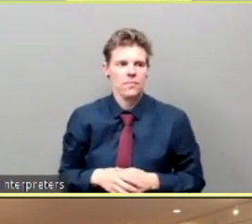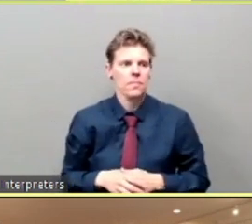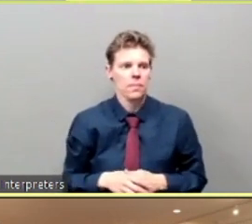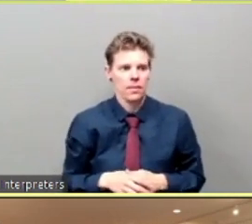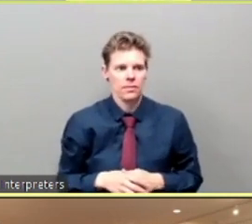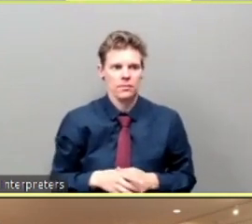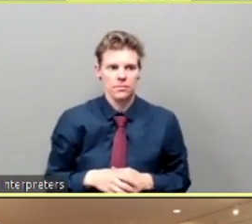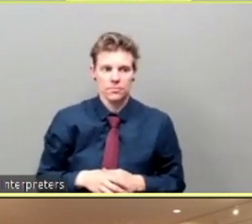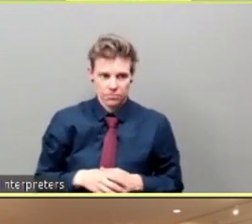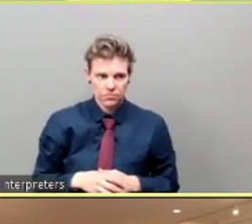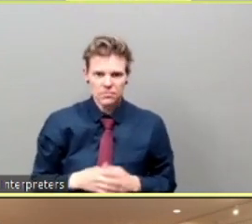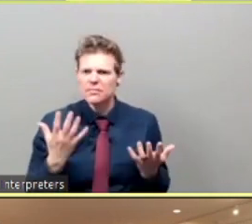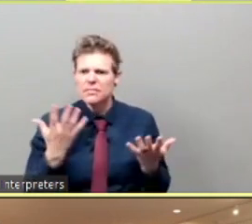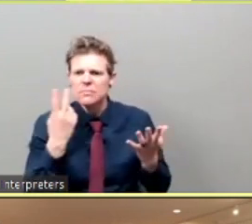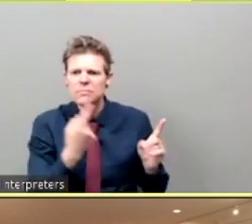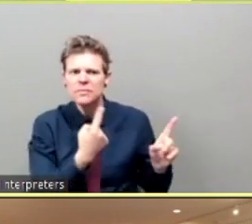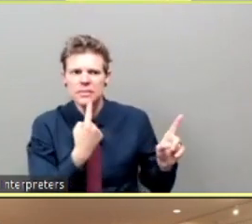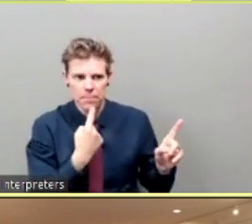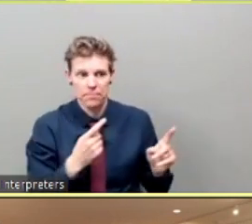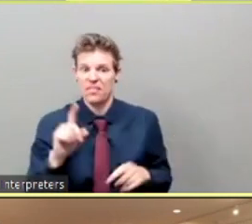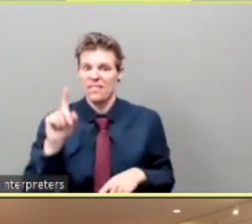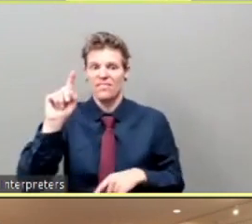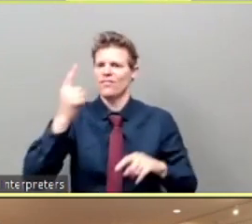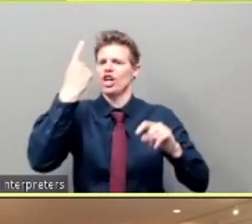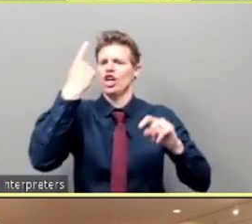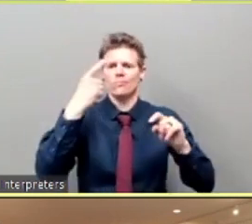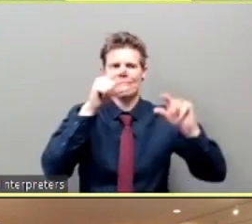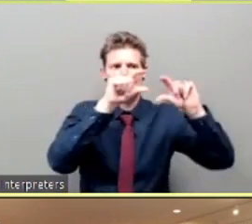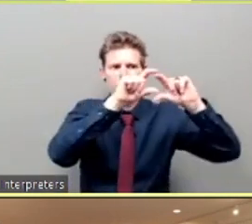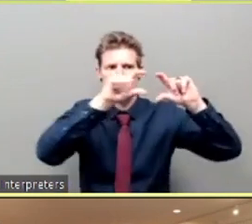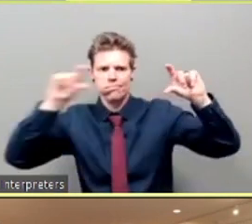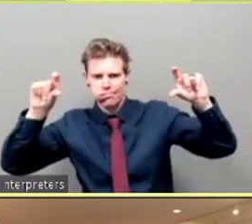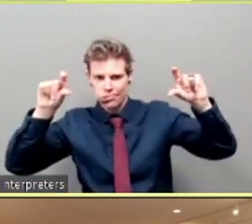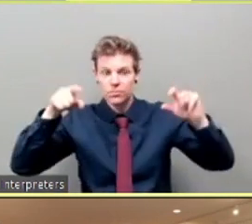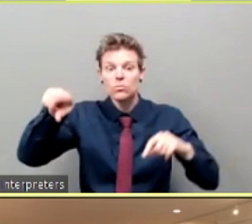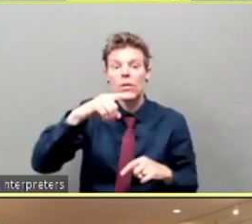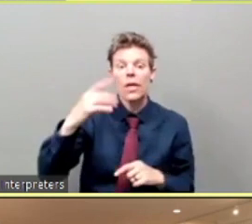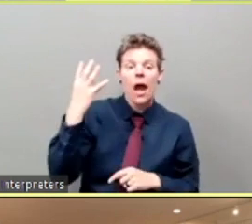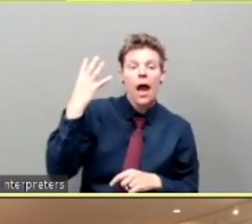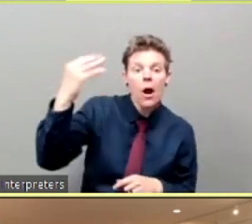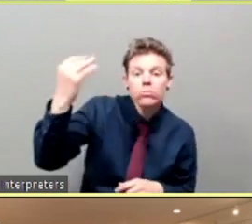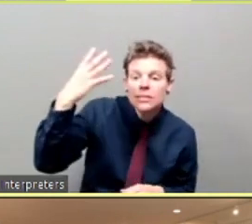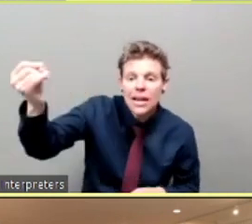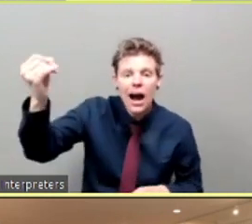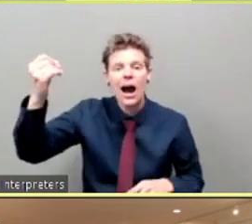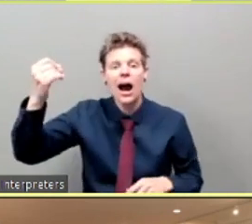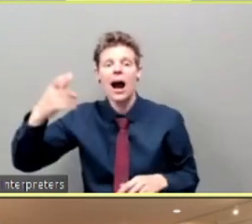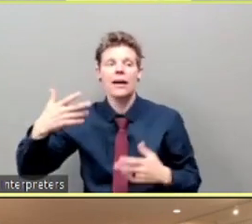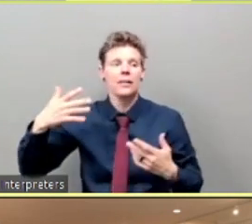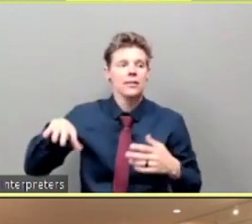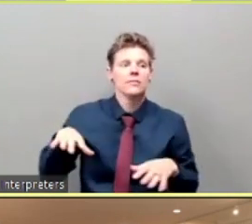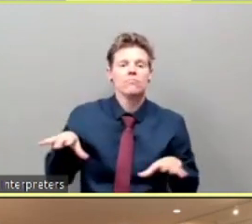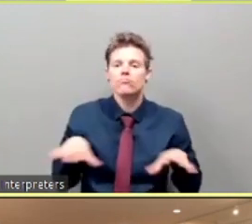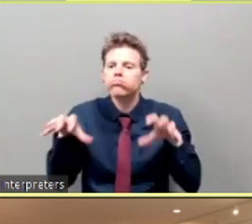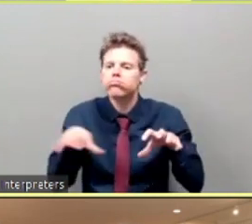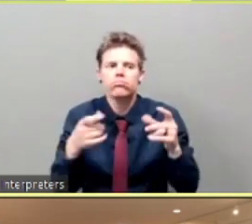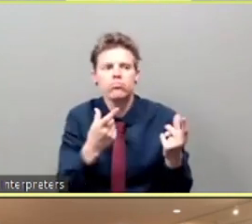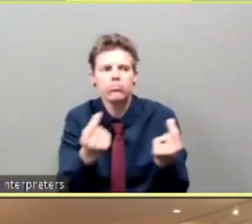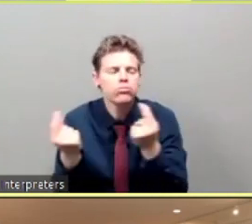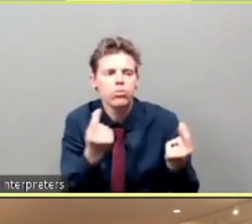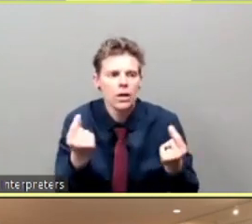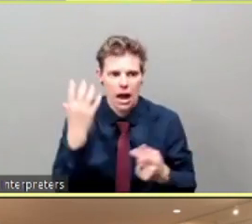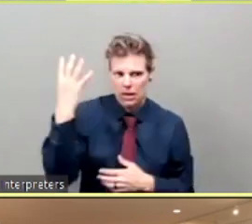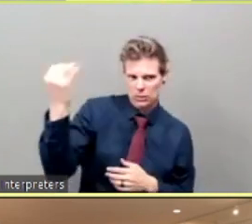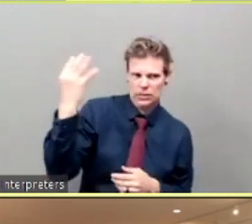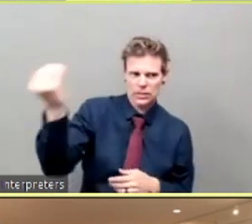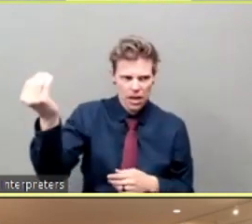first, outdoor activities. And this is where the real changes occur. On the right, you see 5